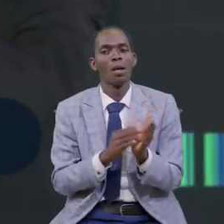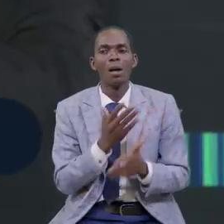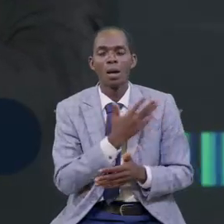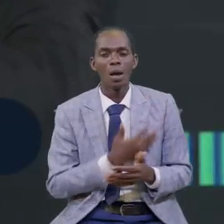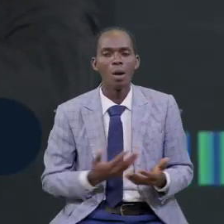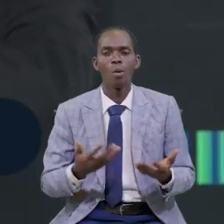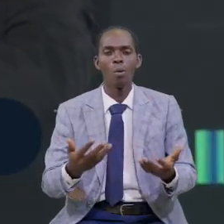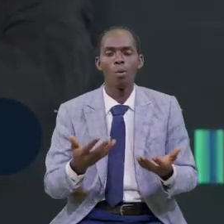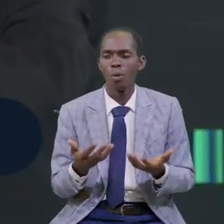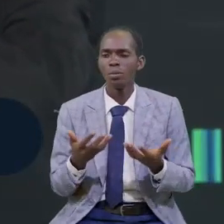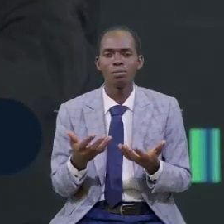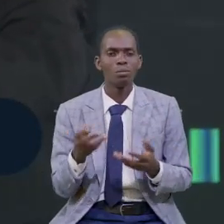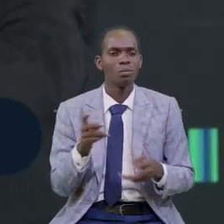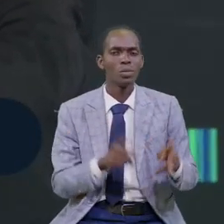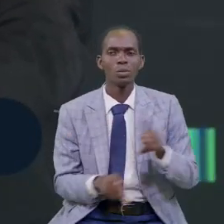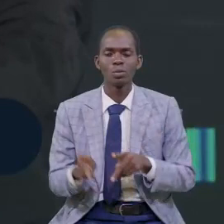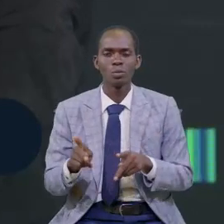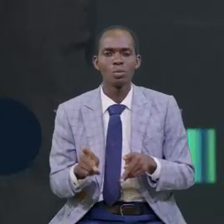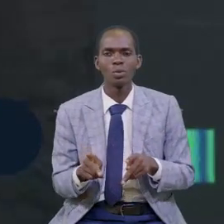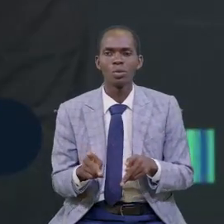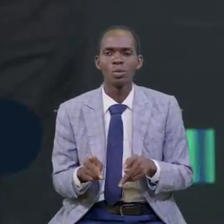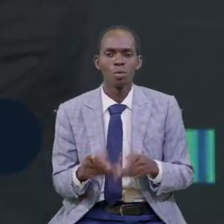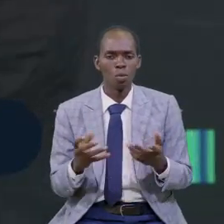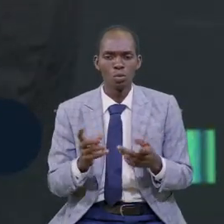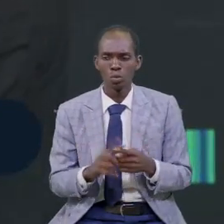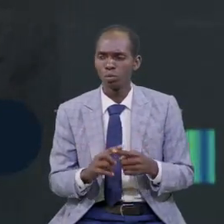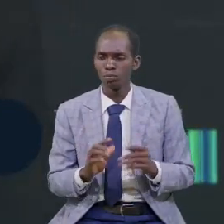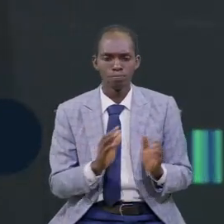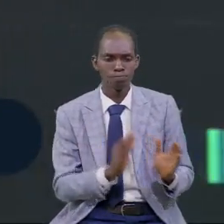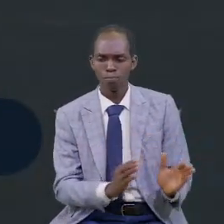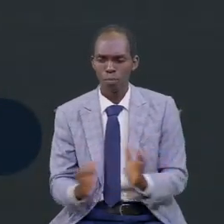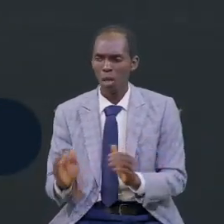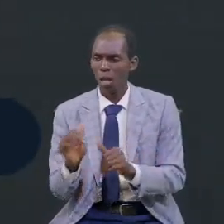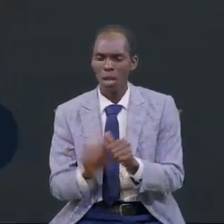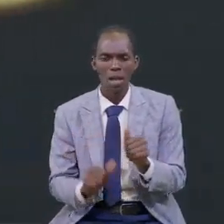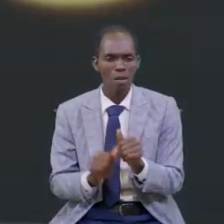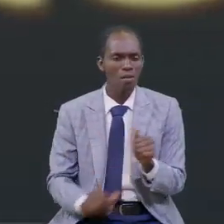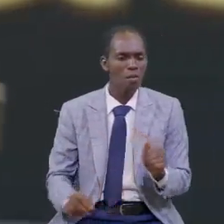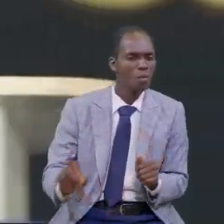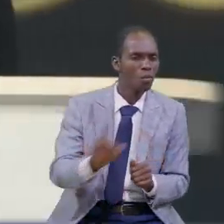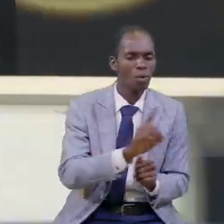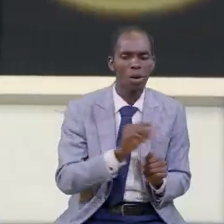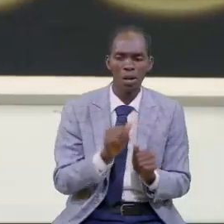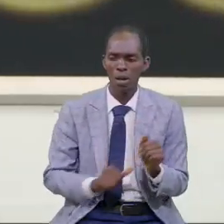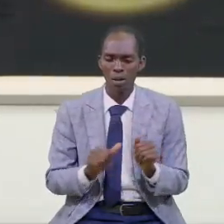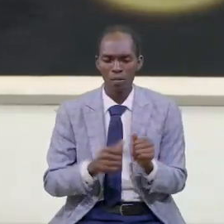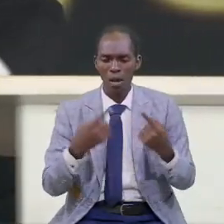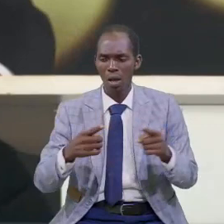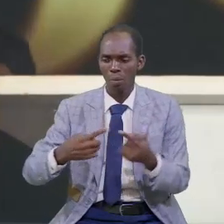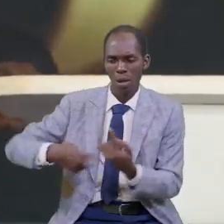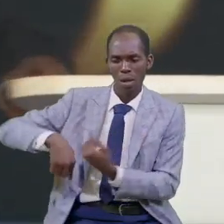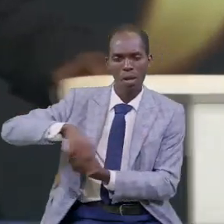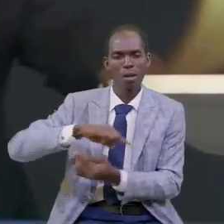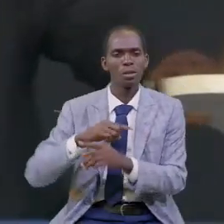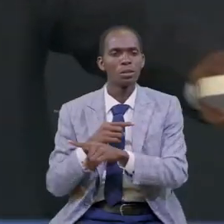of organize everybody, every event around them to give them that